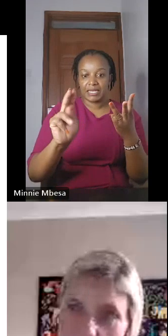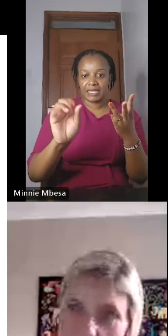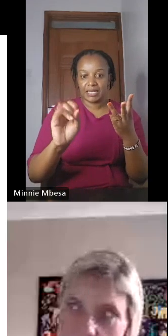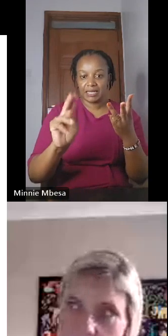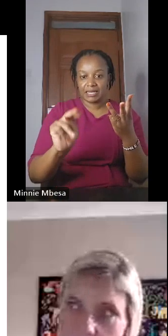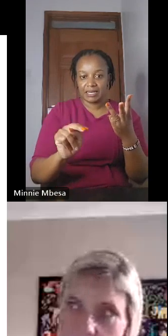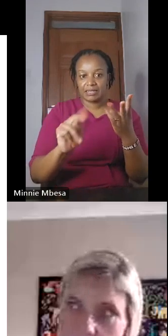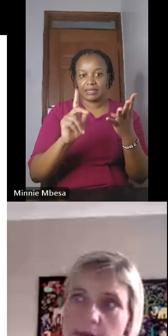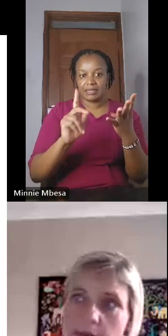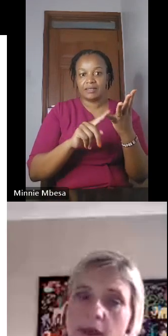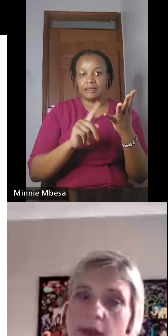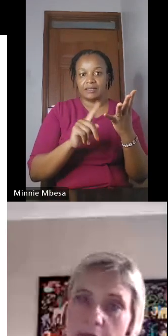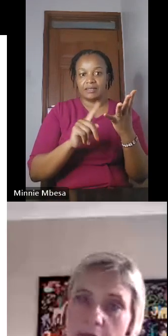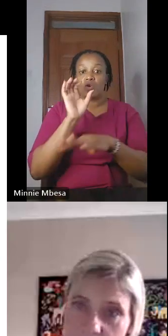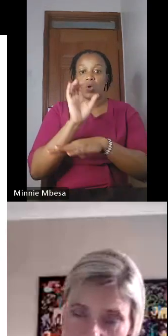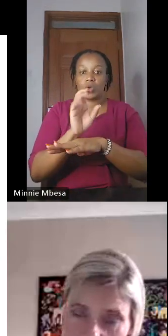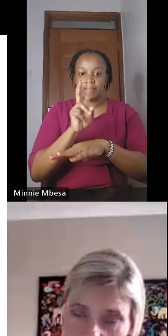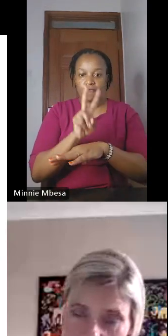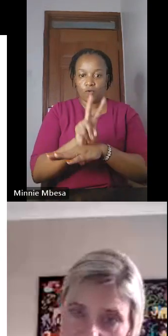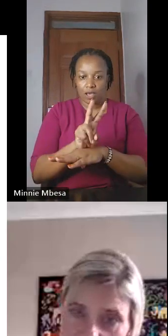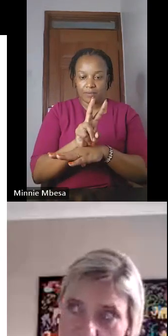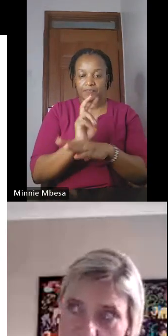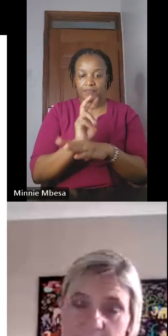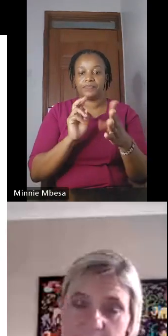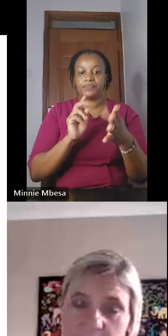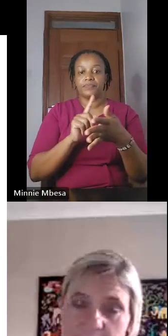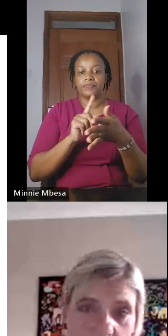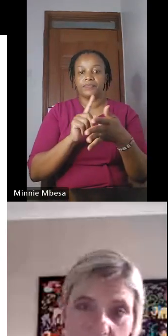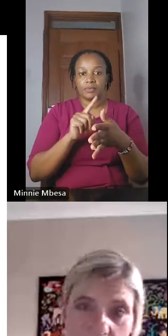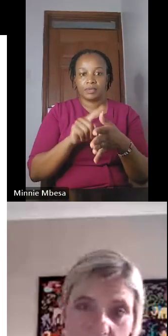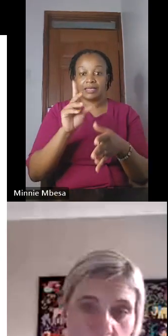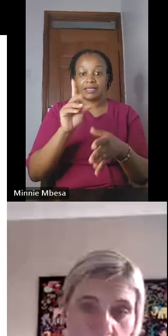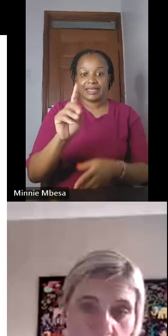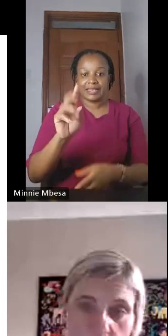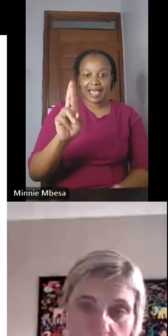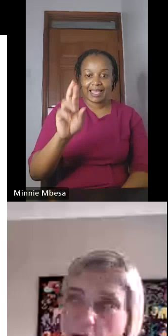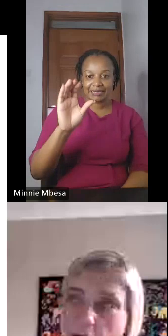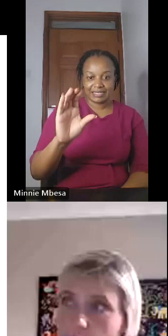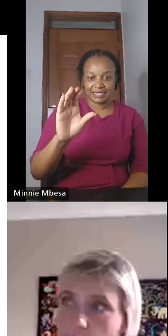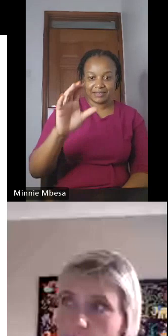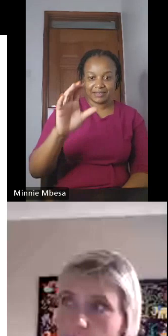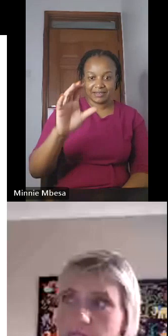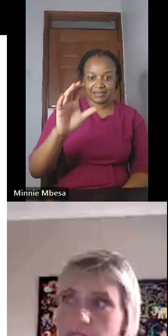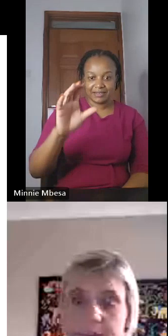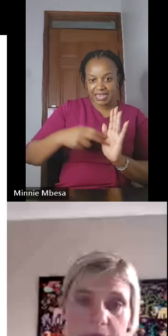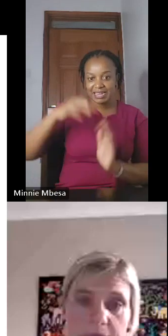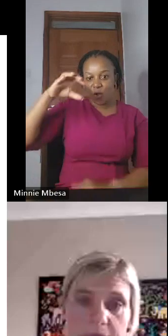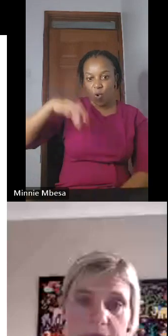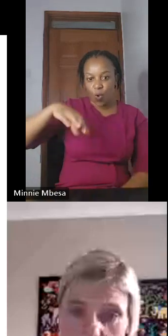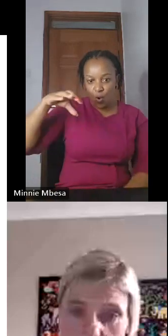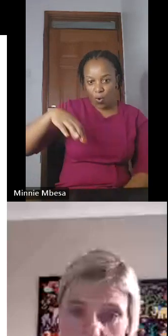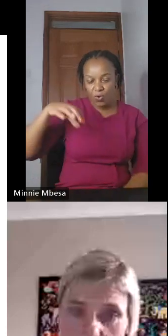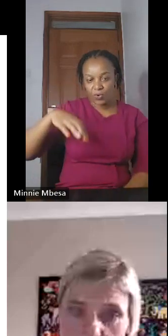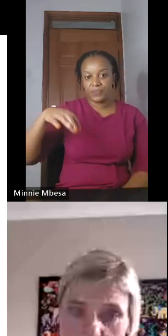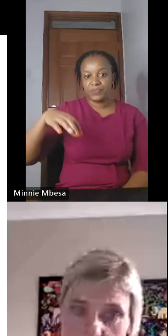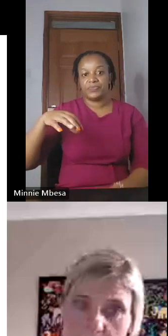Cote d'Ivoire, the DRC, that is the Democratic Republic of Congo,